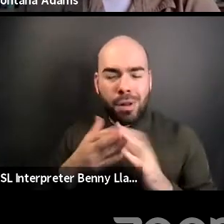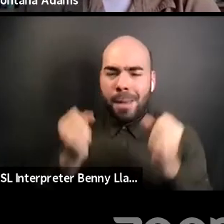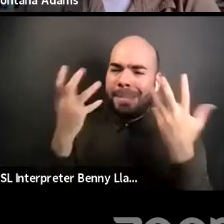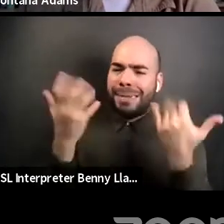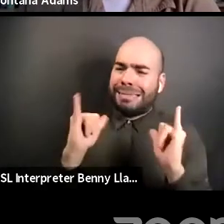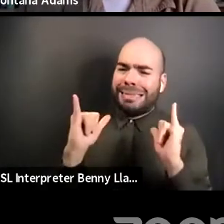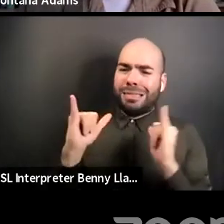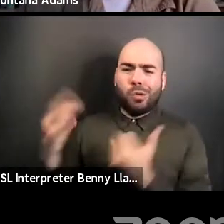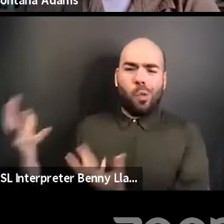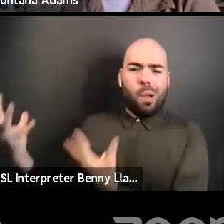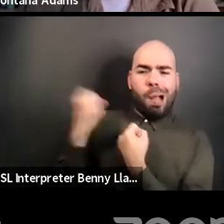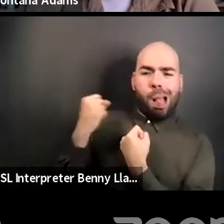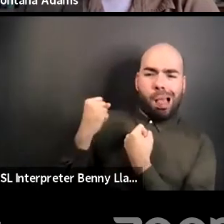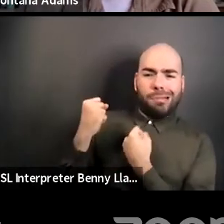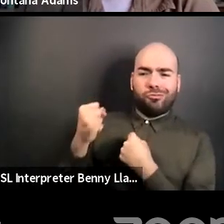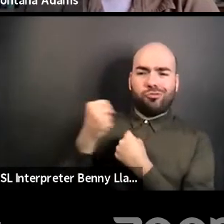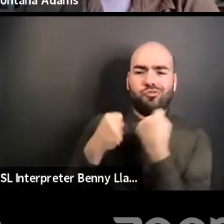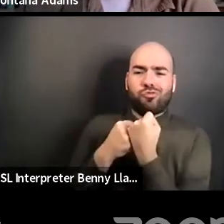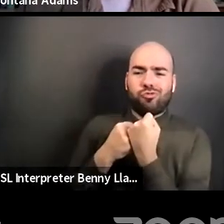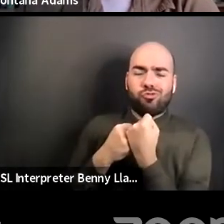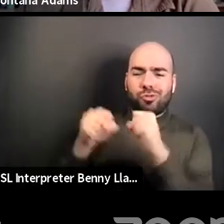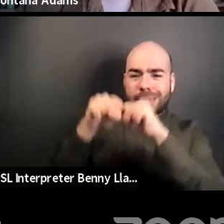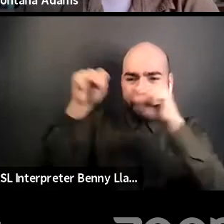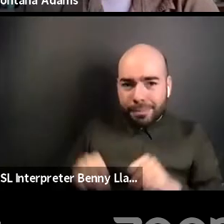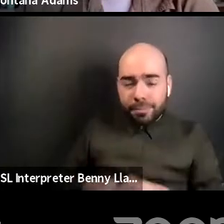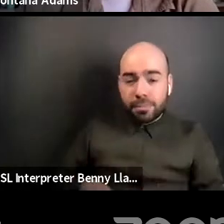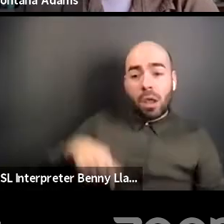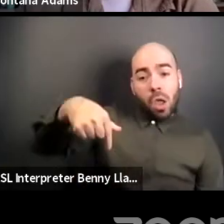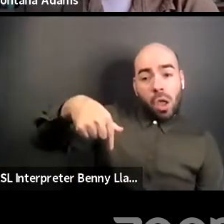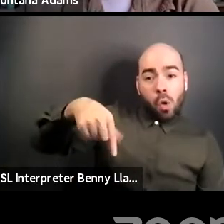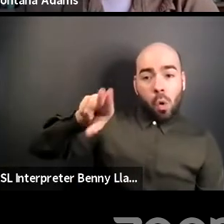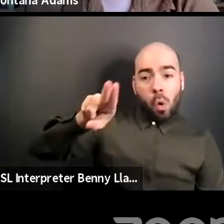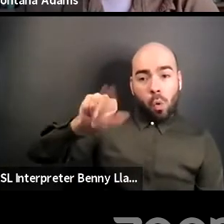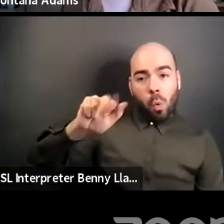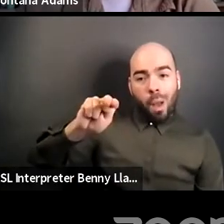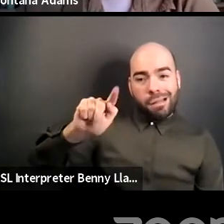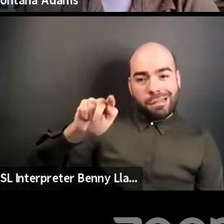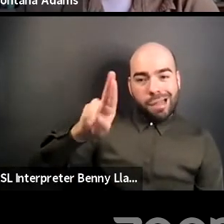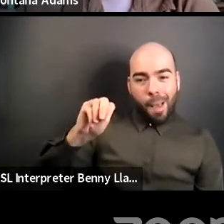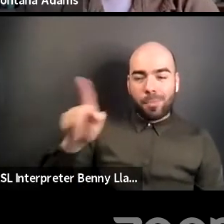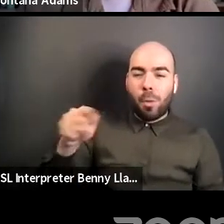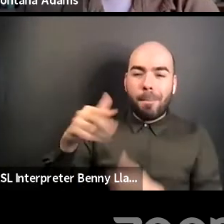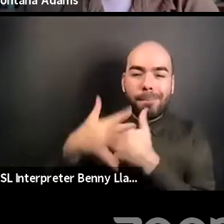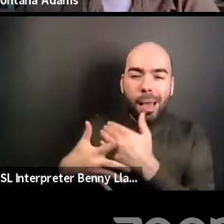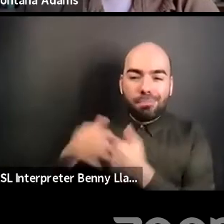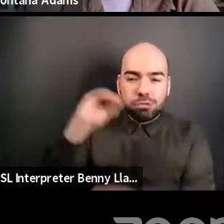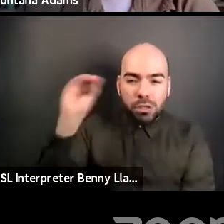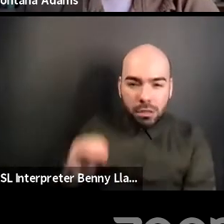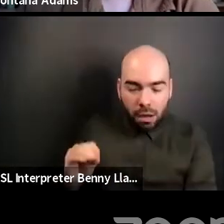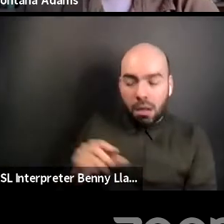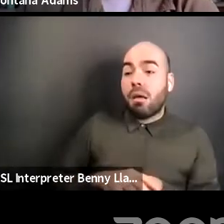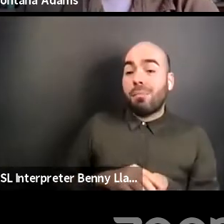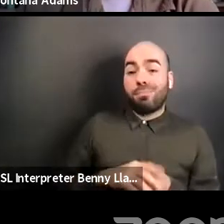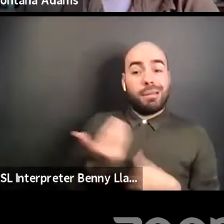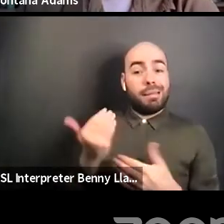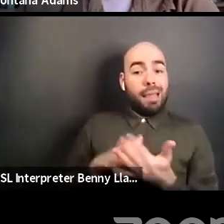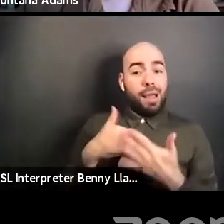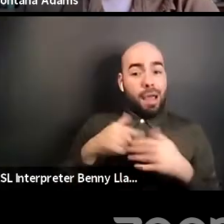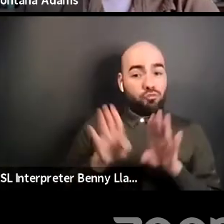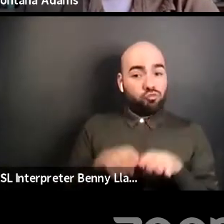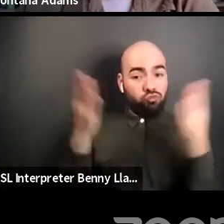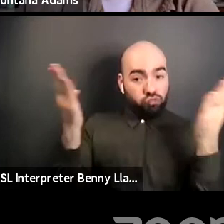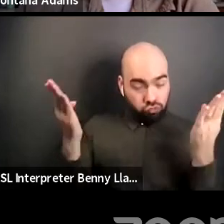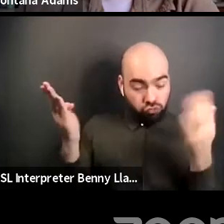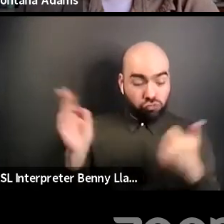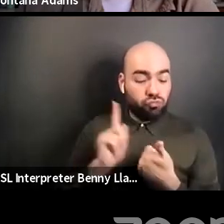in place, like quantum and all of this. So I just wanted to open it up by first saying that it's